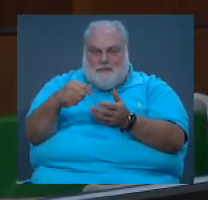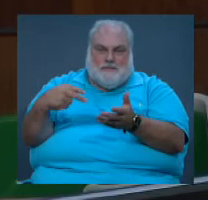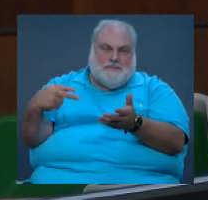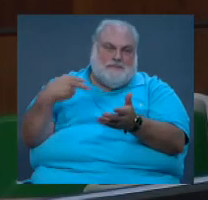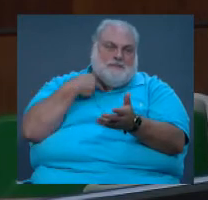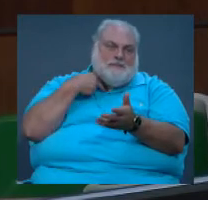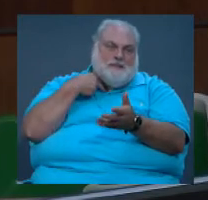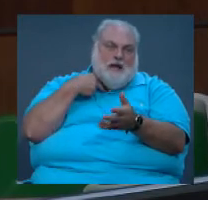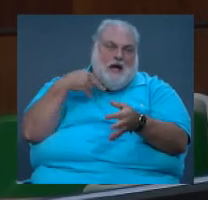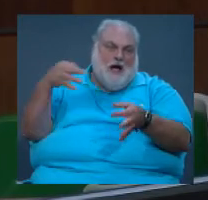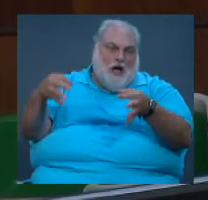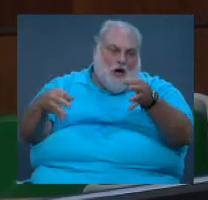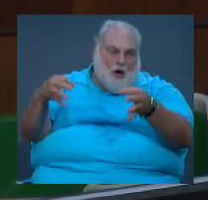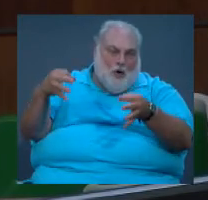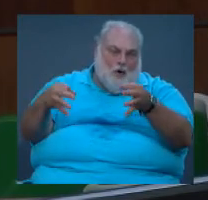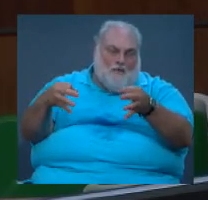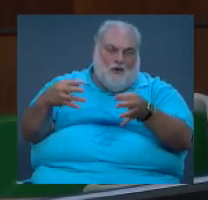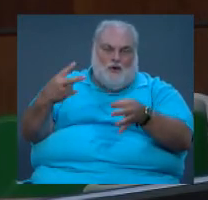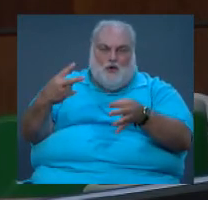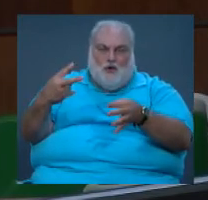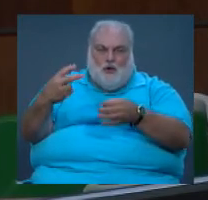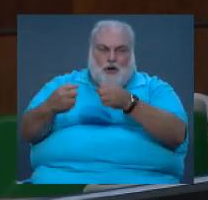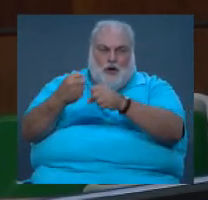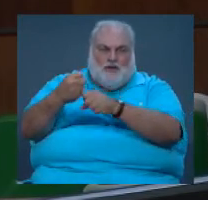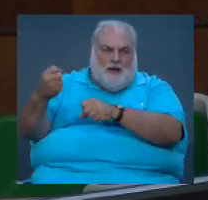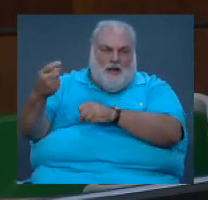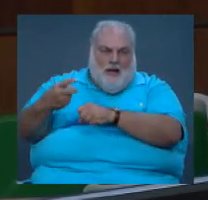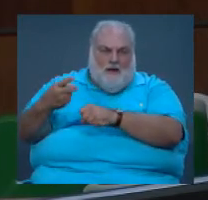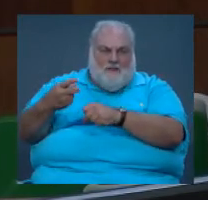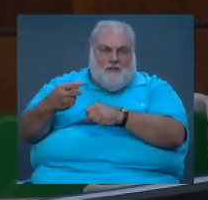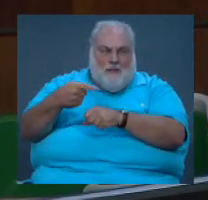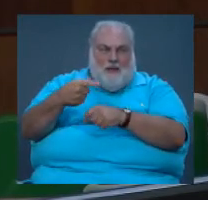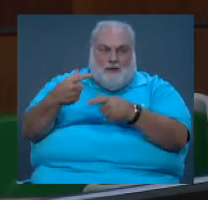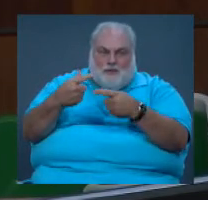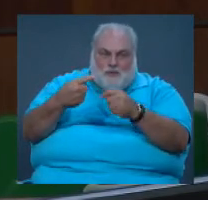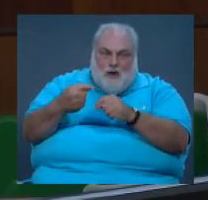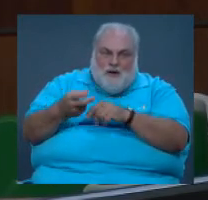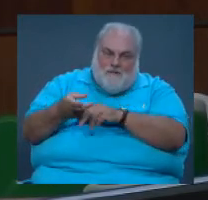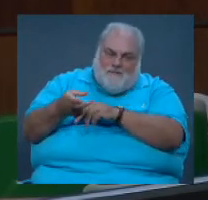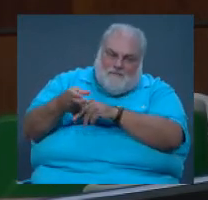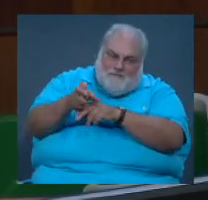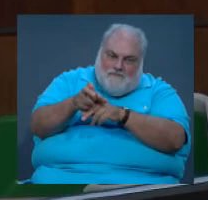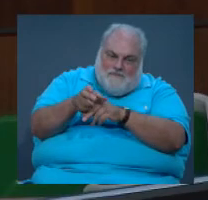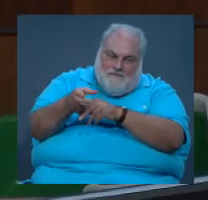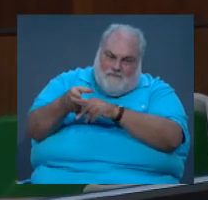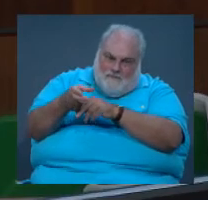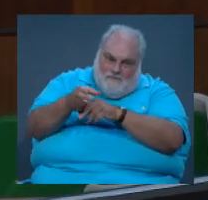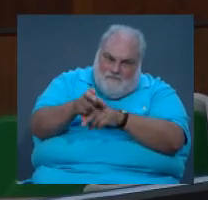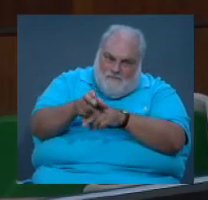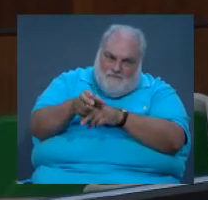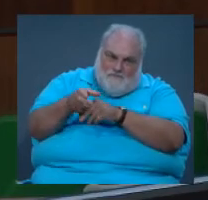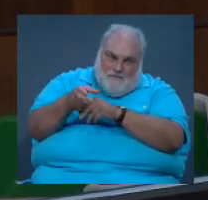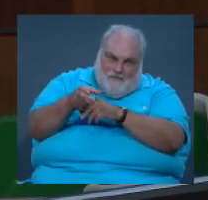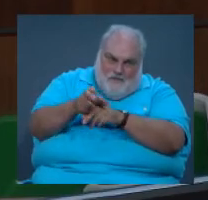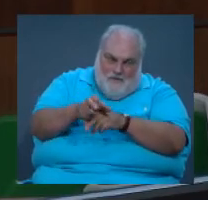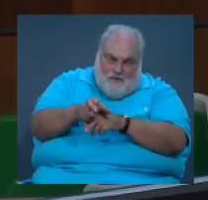had a stack of paper this thick of where they've been trying to move the issue.